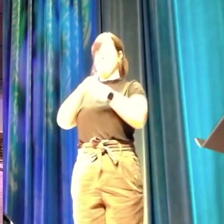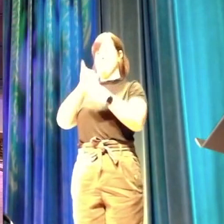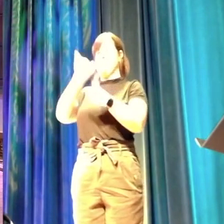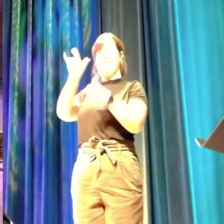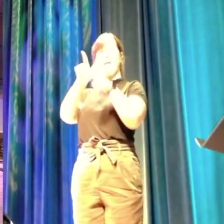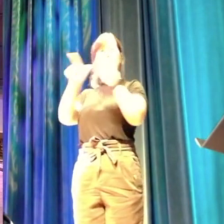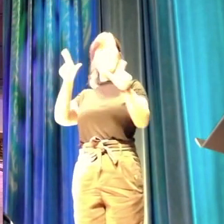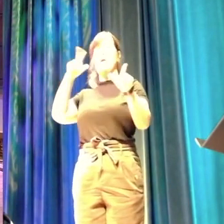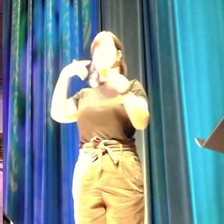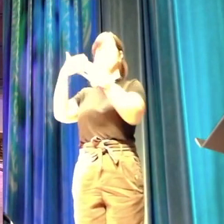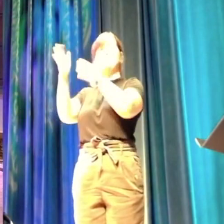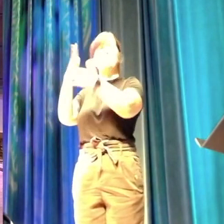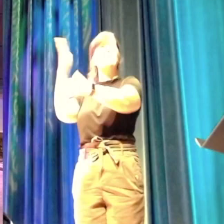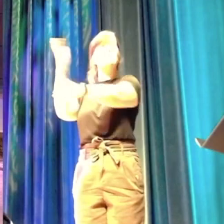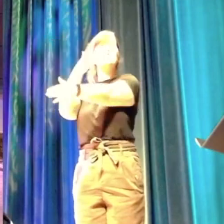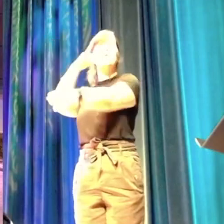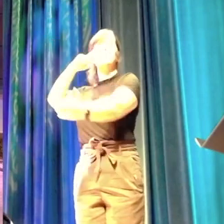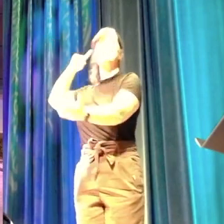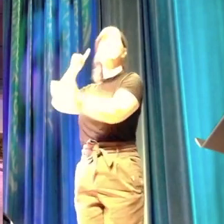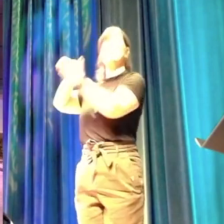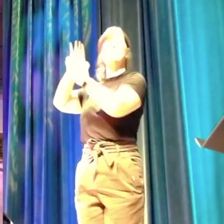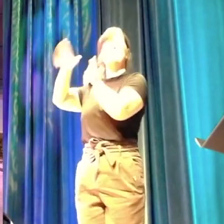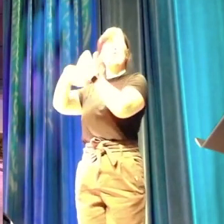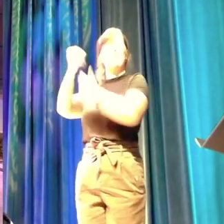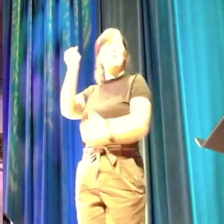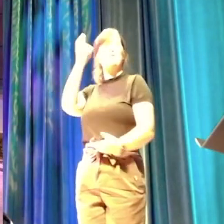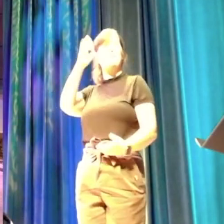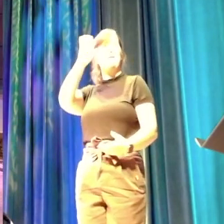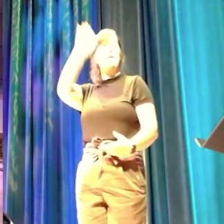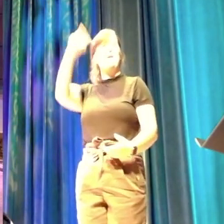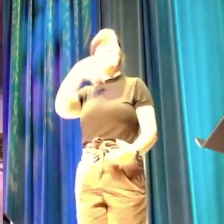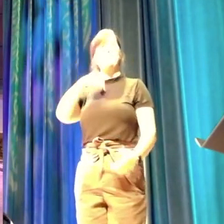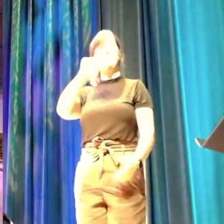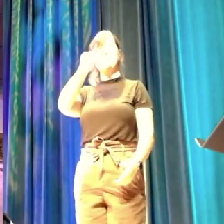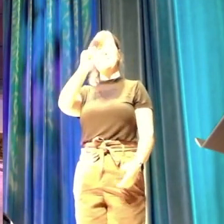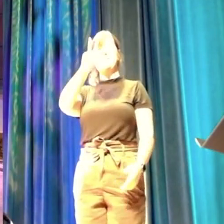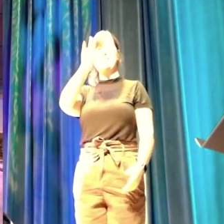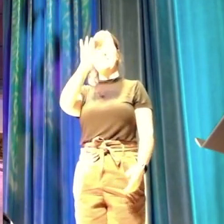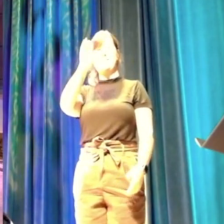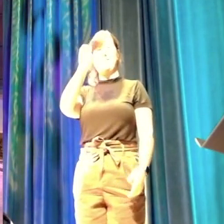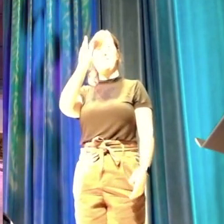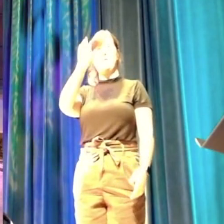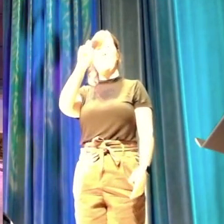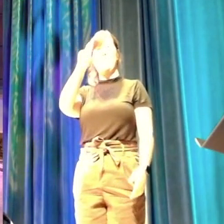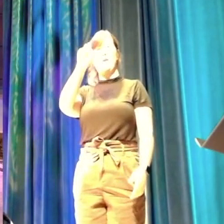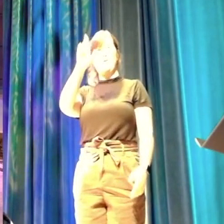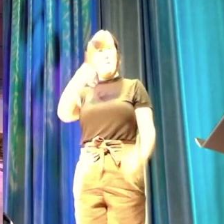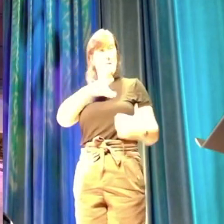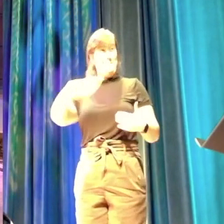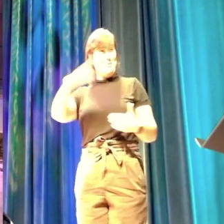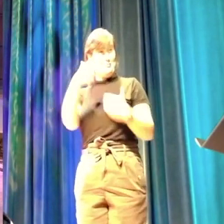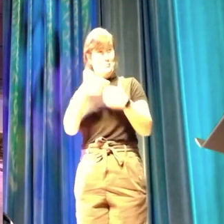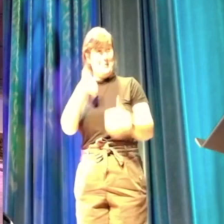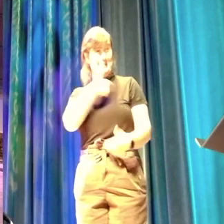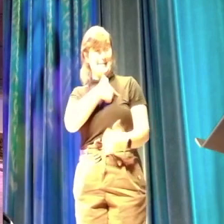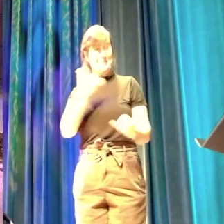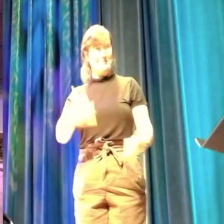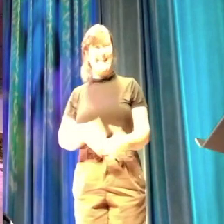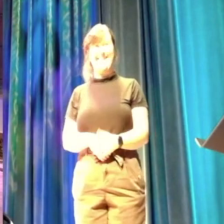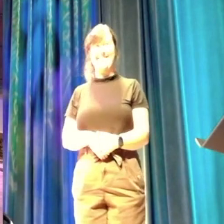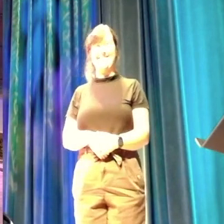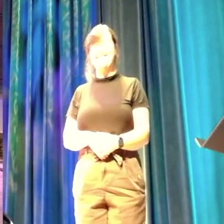all understand. Hello, everyone. My name is Stevie Wonder, and I'm so glad you all came here today.